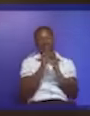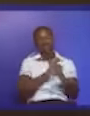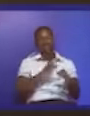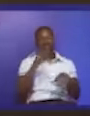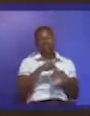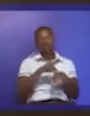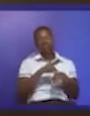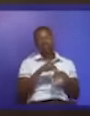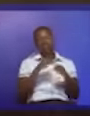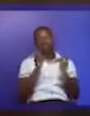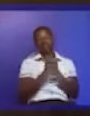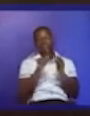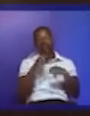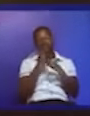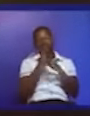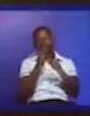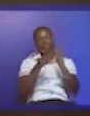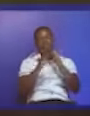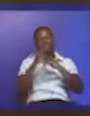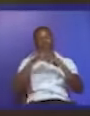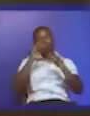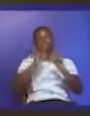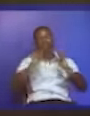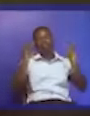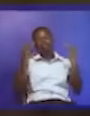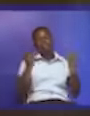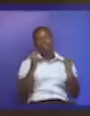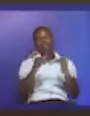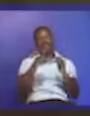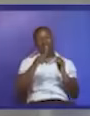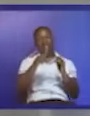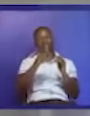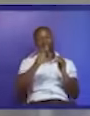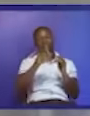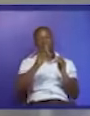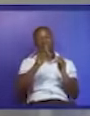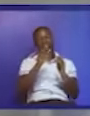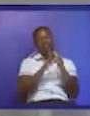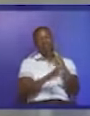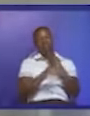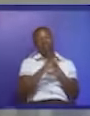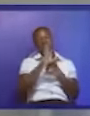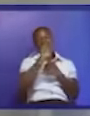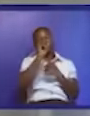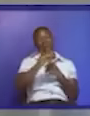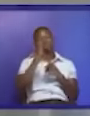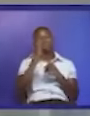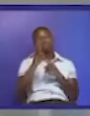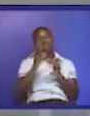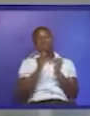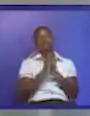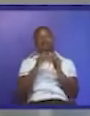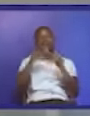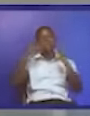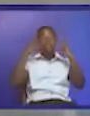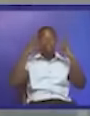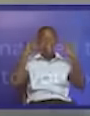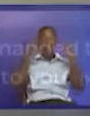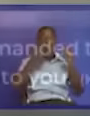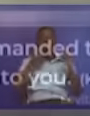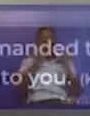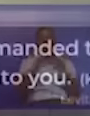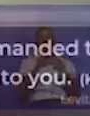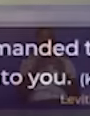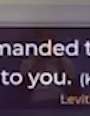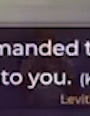to be made manifest. Leviticus chapter 9 and verse 6, Moses commanded the people and said, this is the thing which the